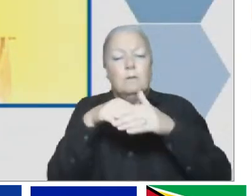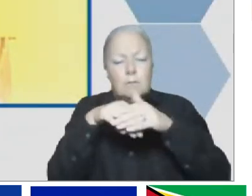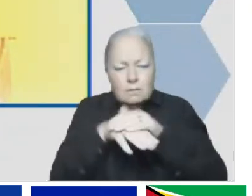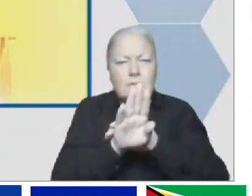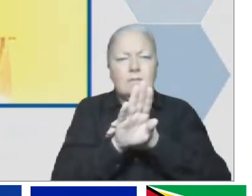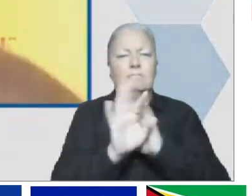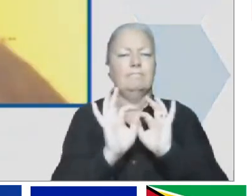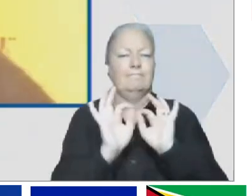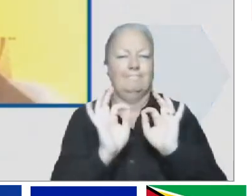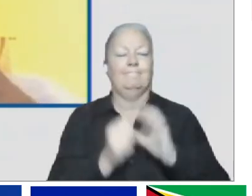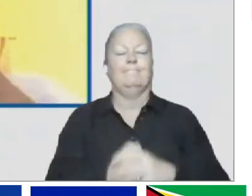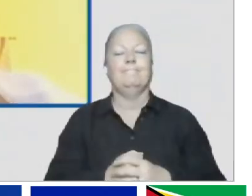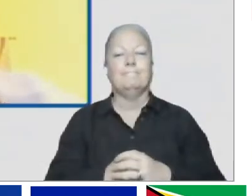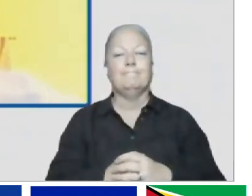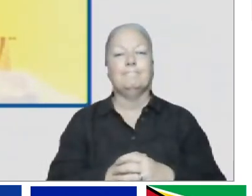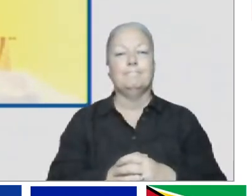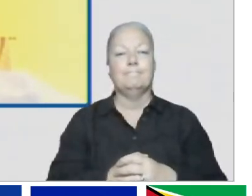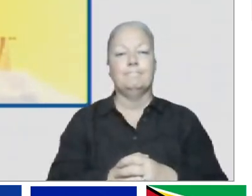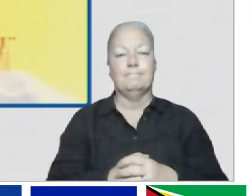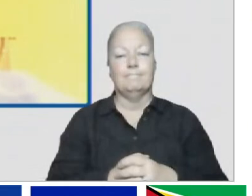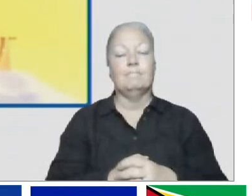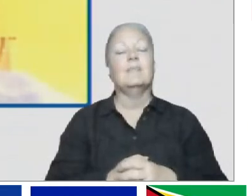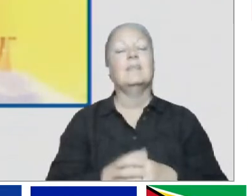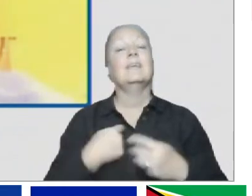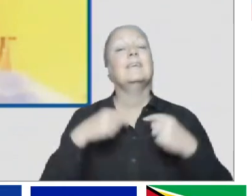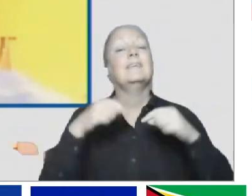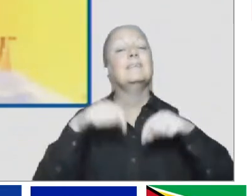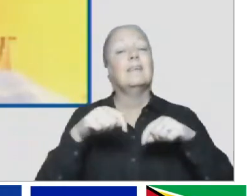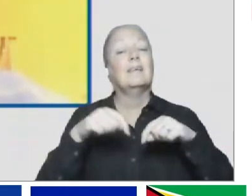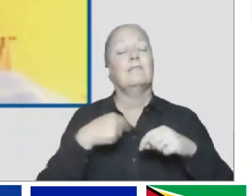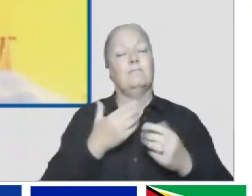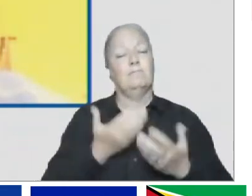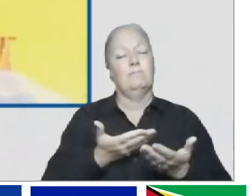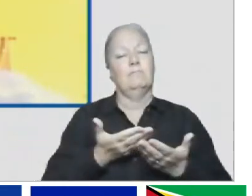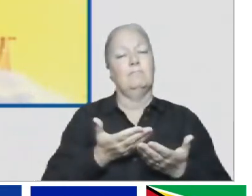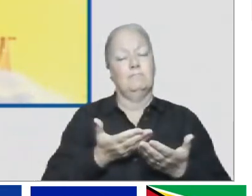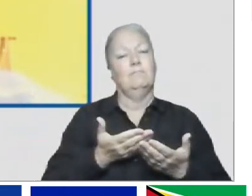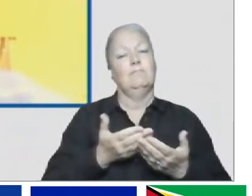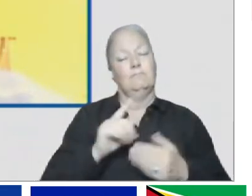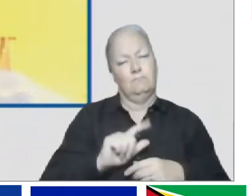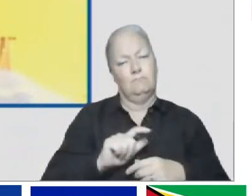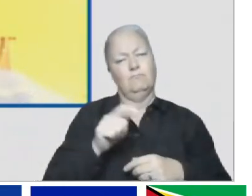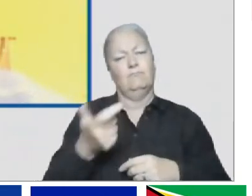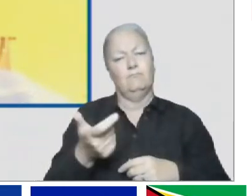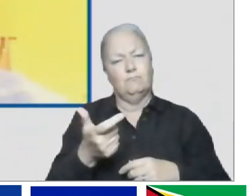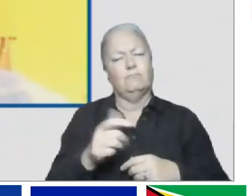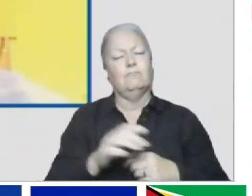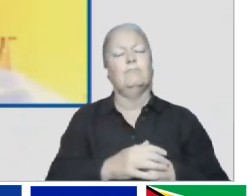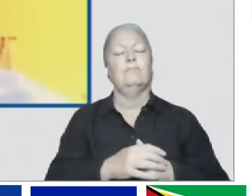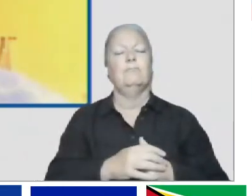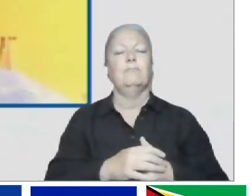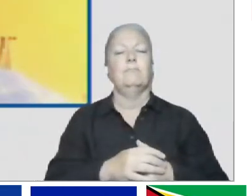I will now pass over to the next substantive section of our high-level